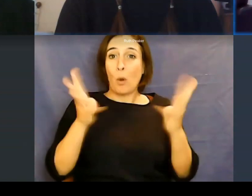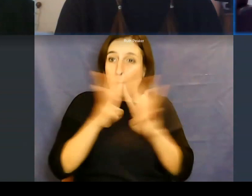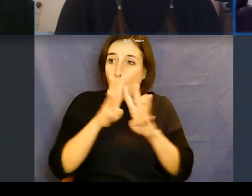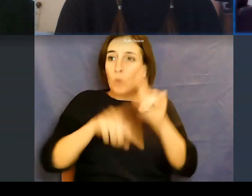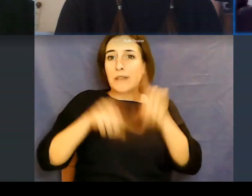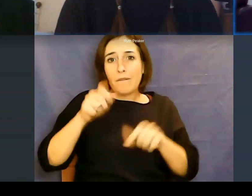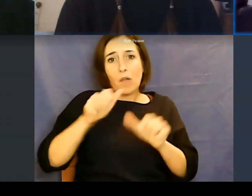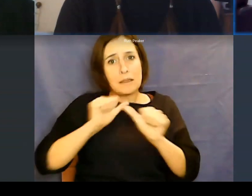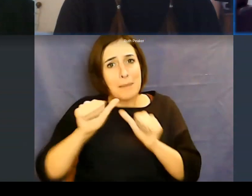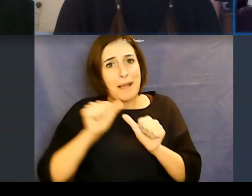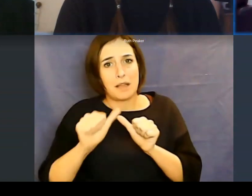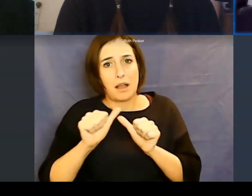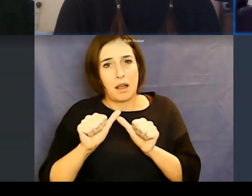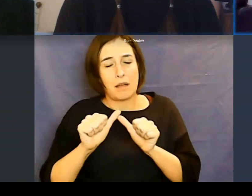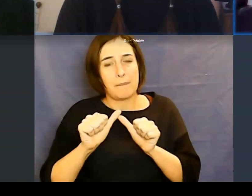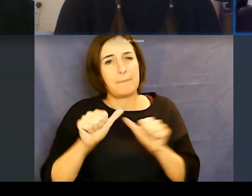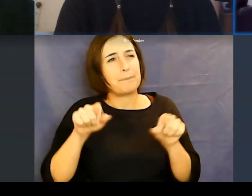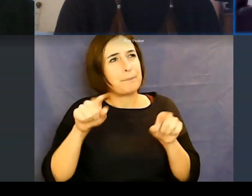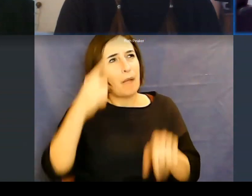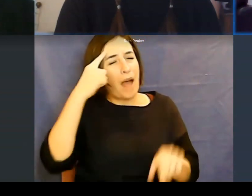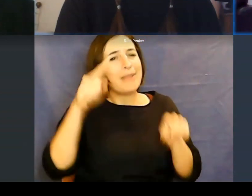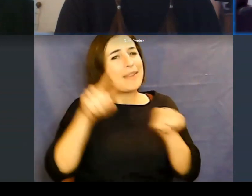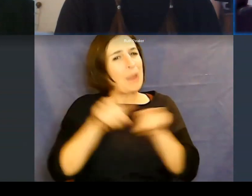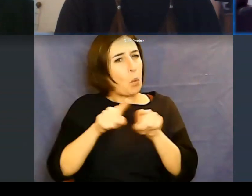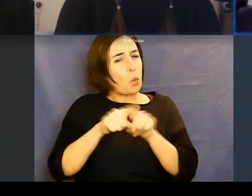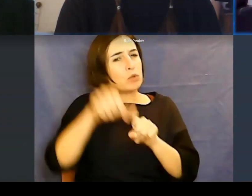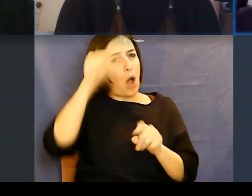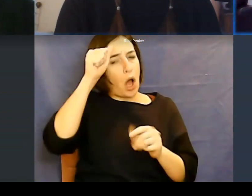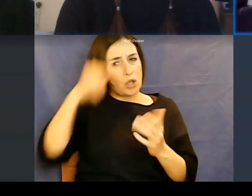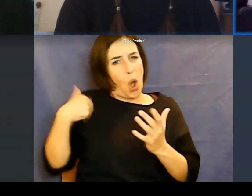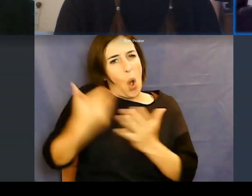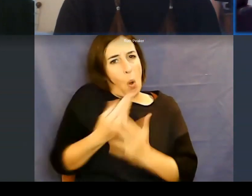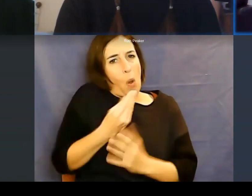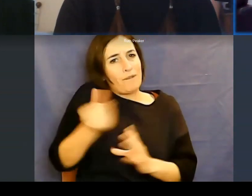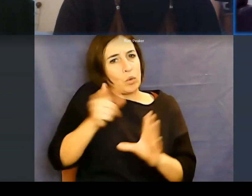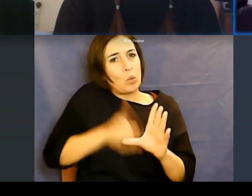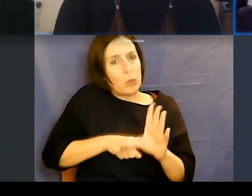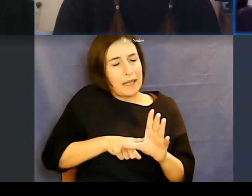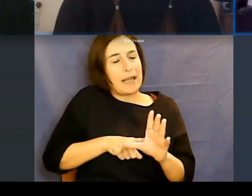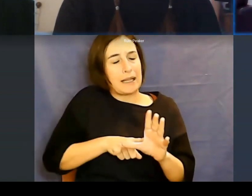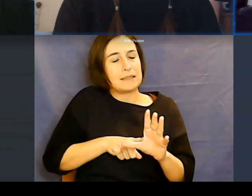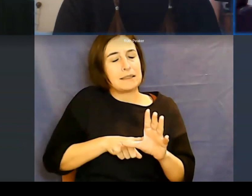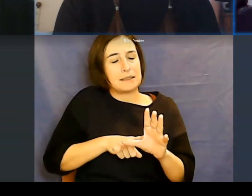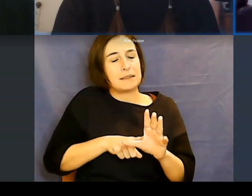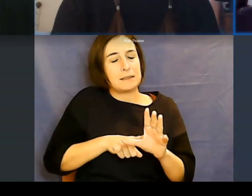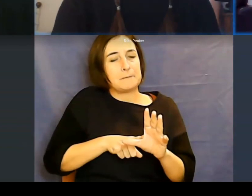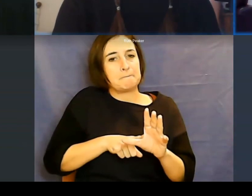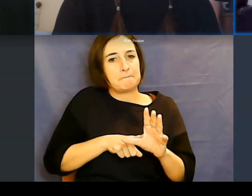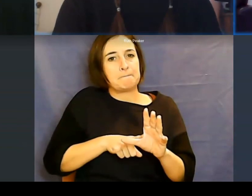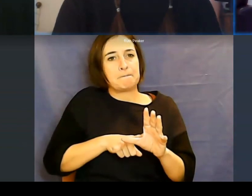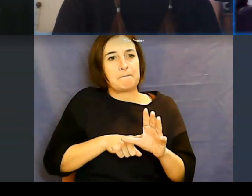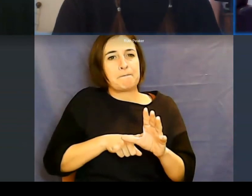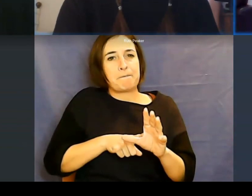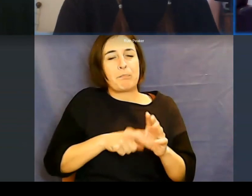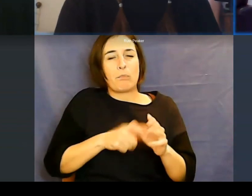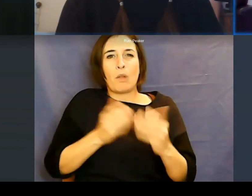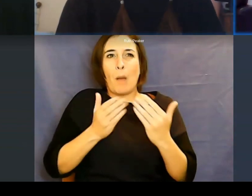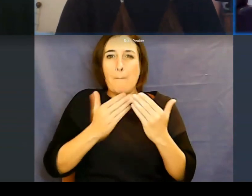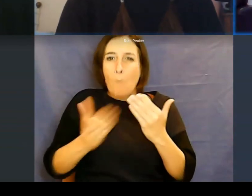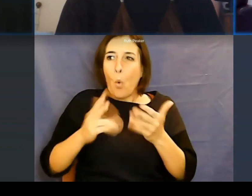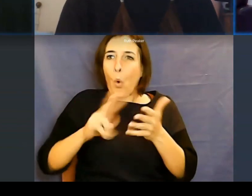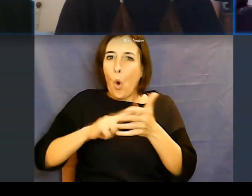focus on specific areas. So I know in the last few years, when organisations looked at their strategy, it was more around coaching, more